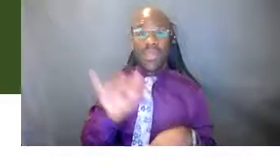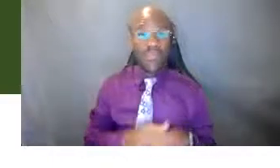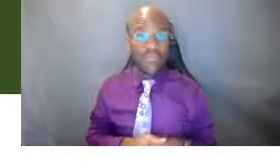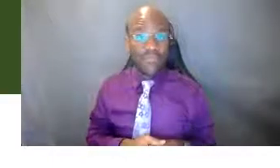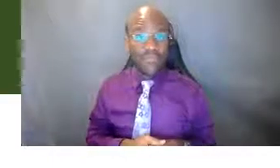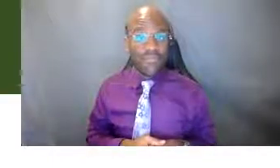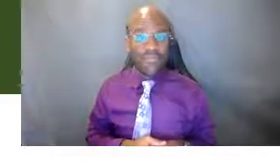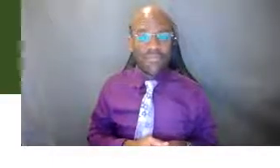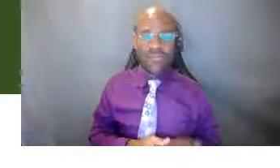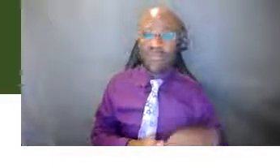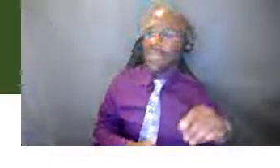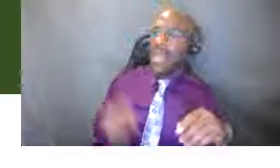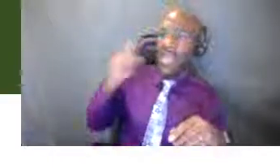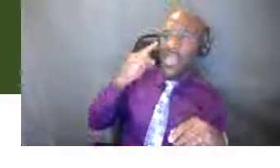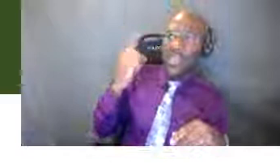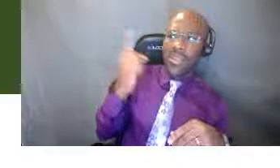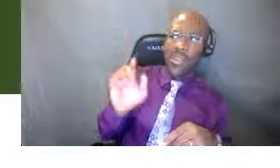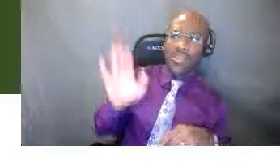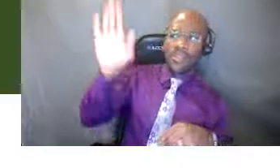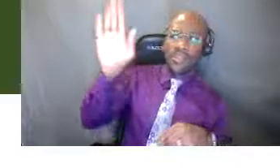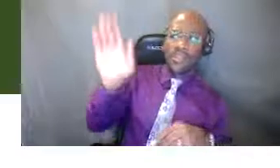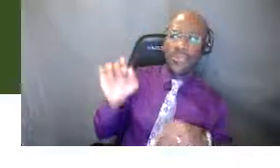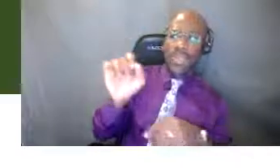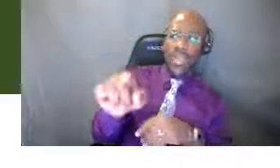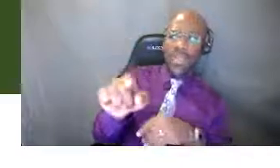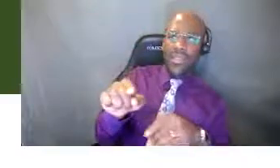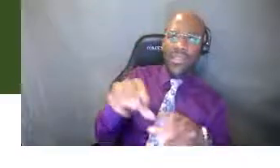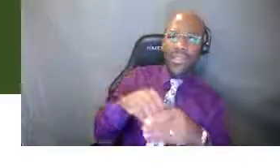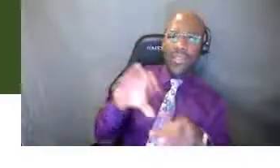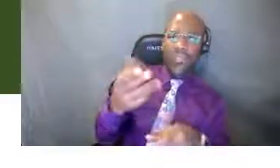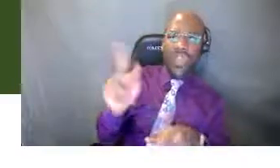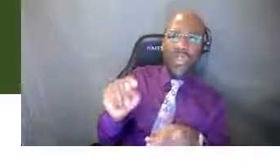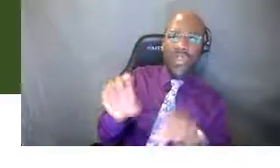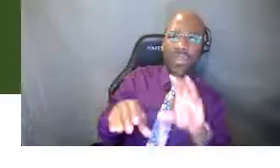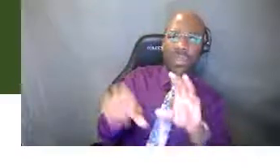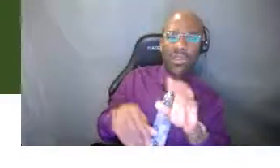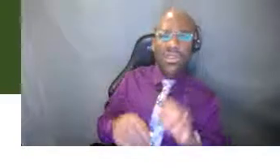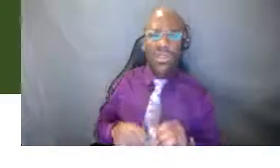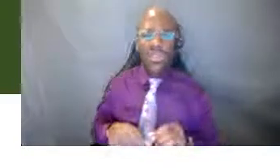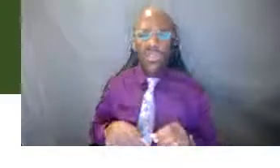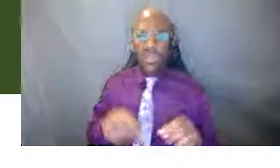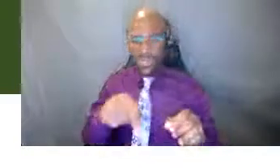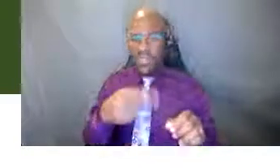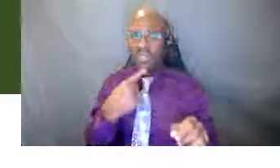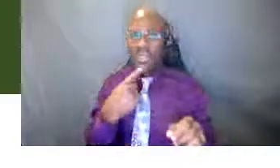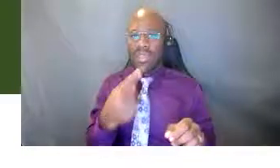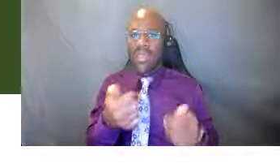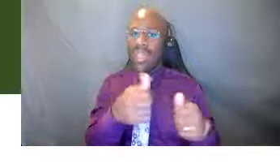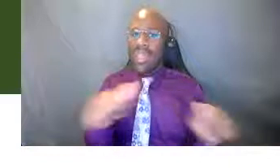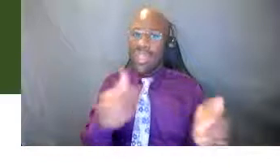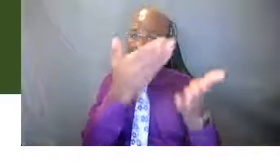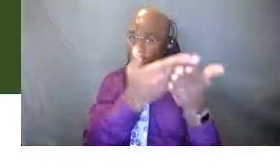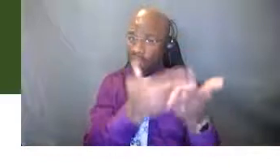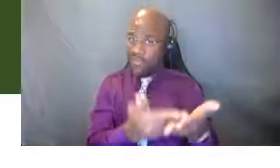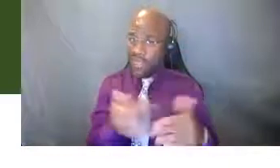Asim, we have a question in the chat. Yes. Yeah. Is there any evidence that mobile crisis teams